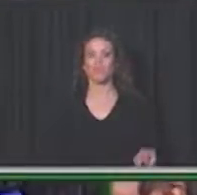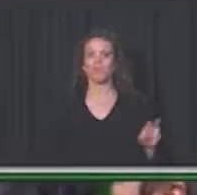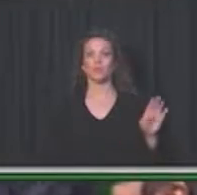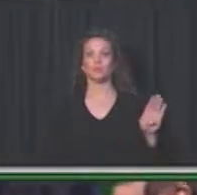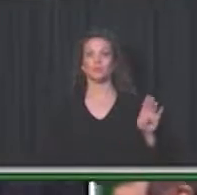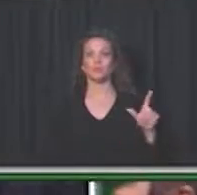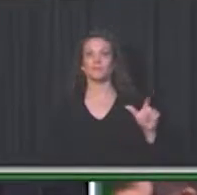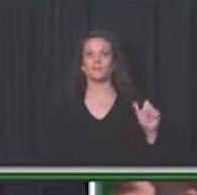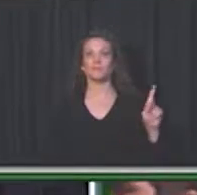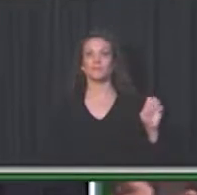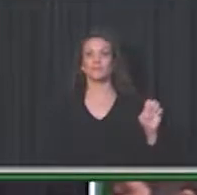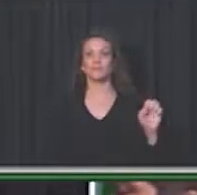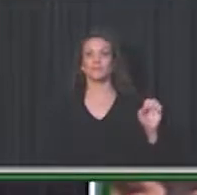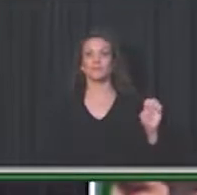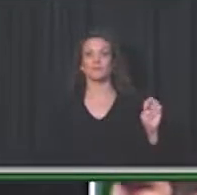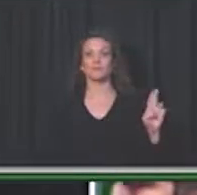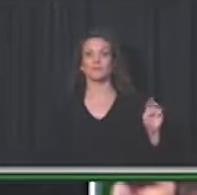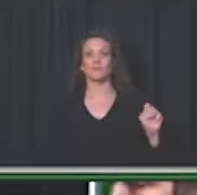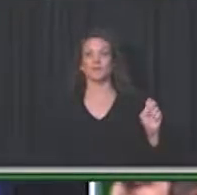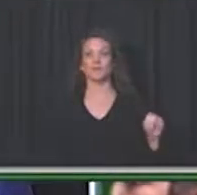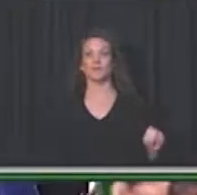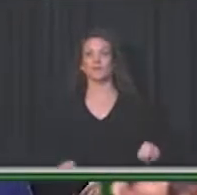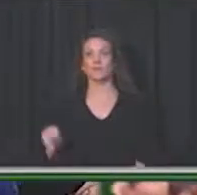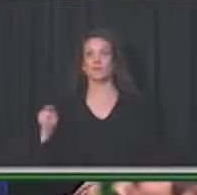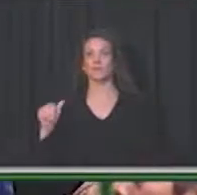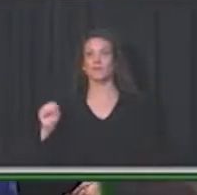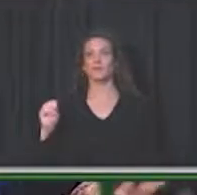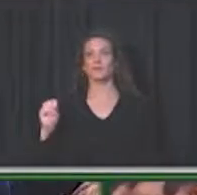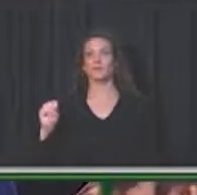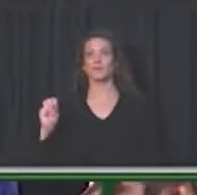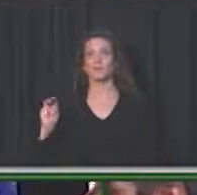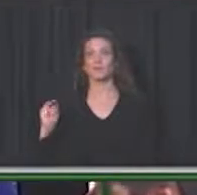Blake Erdman. Nazmeet Matu.